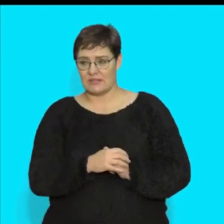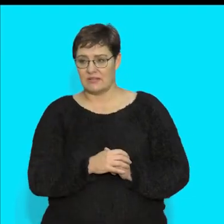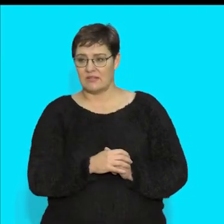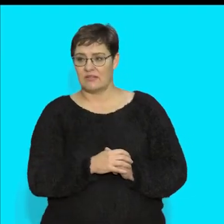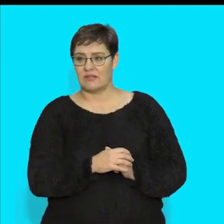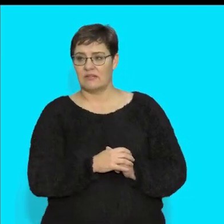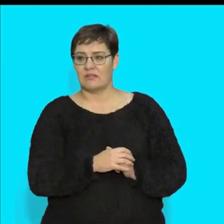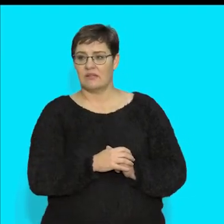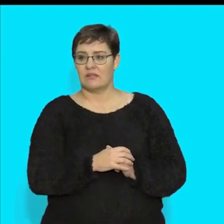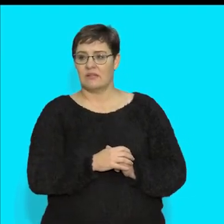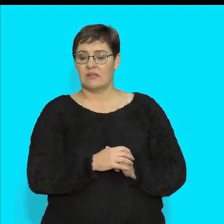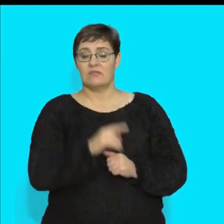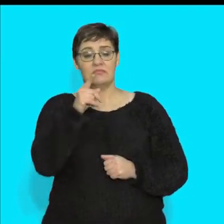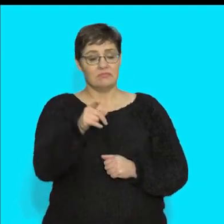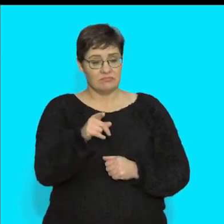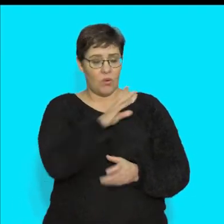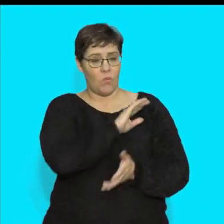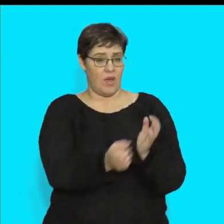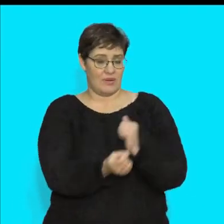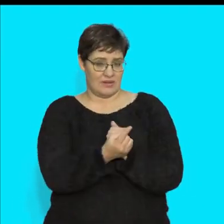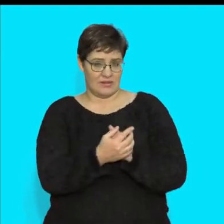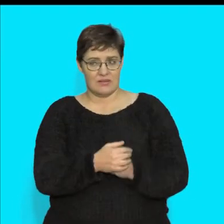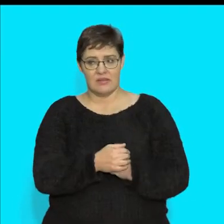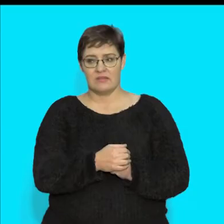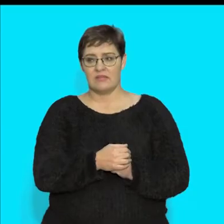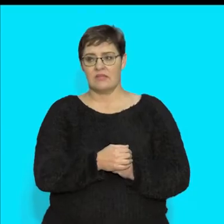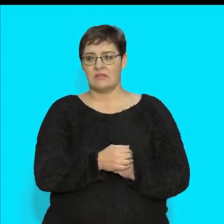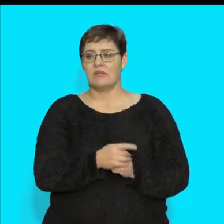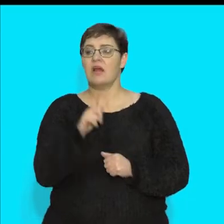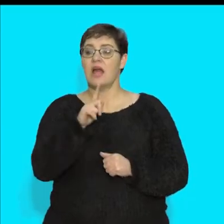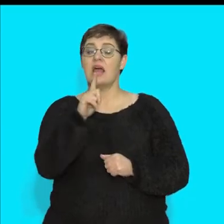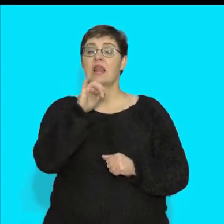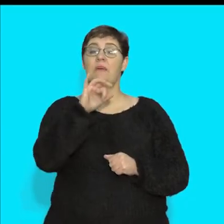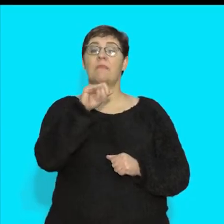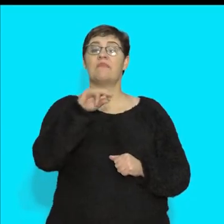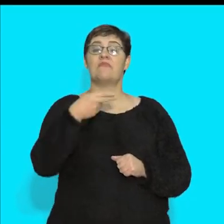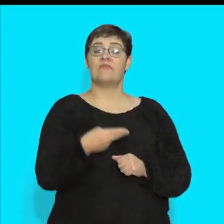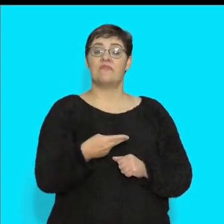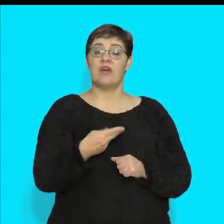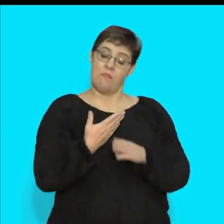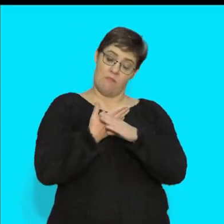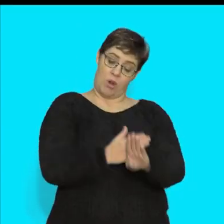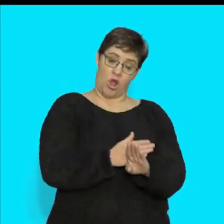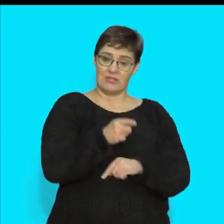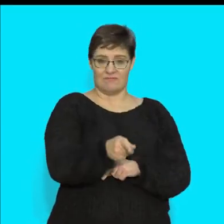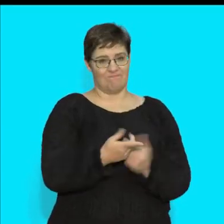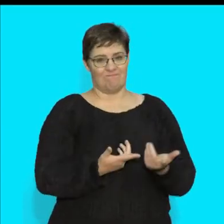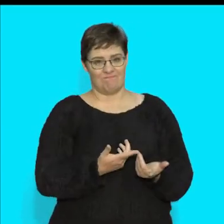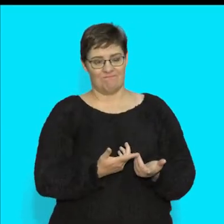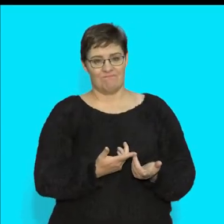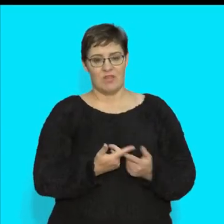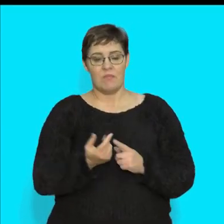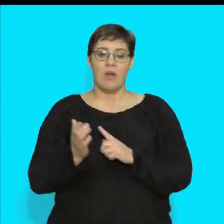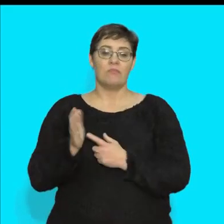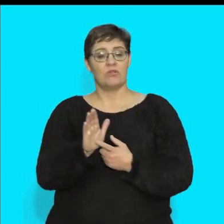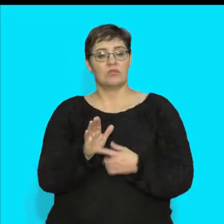at this picture that I've given you. This is what happens when our lymph glands become blocked, right? I put